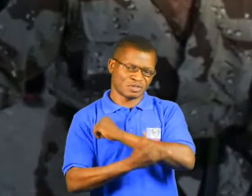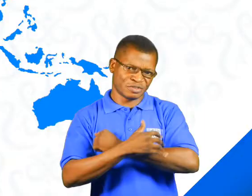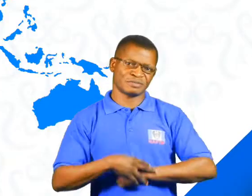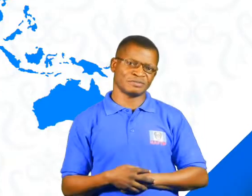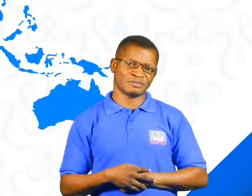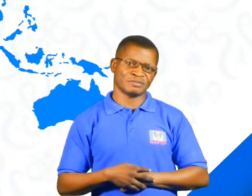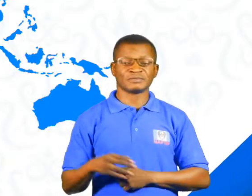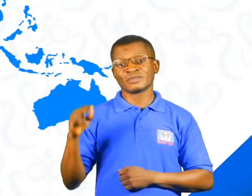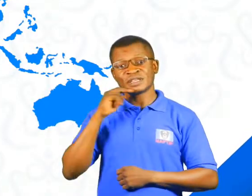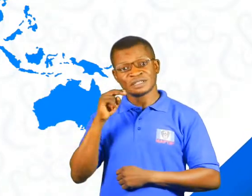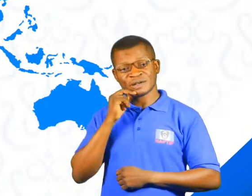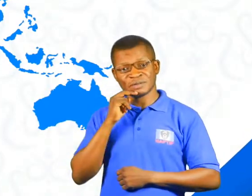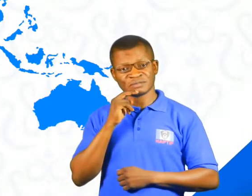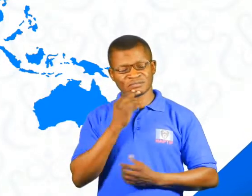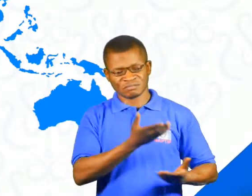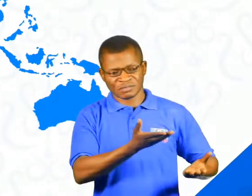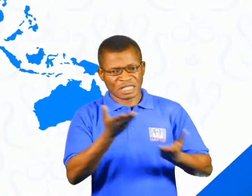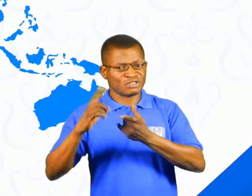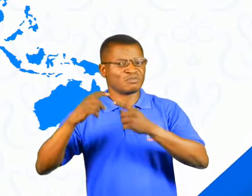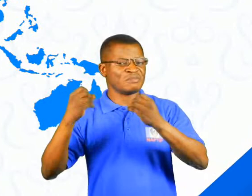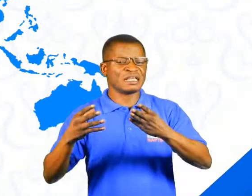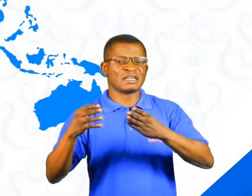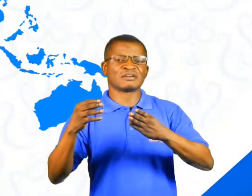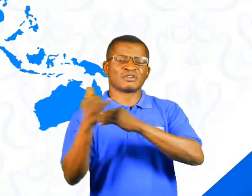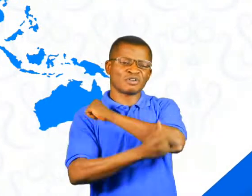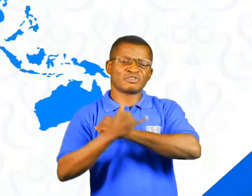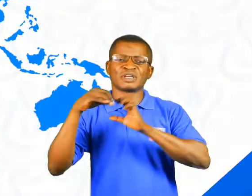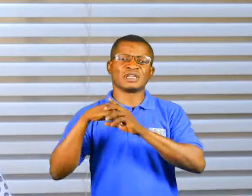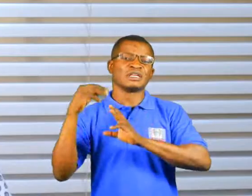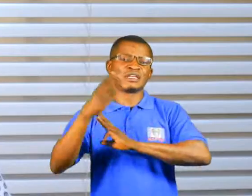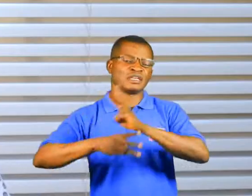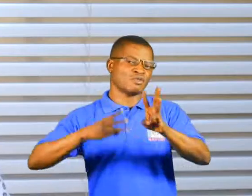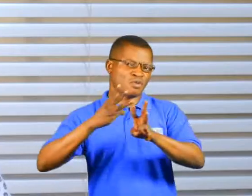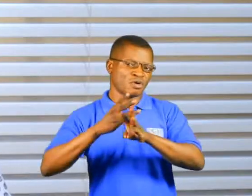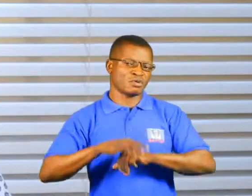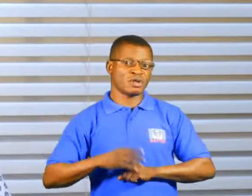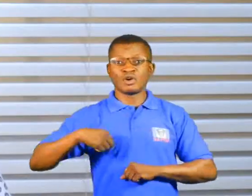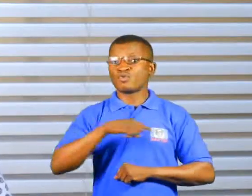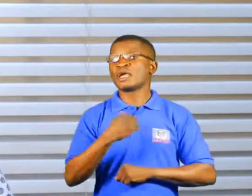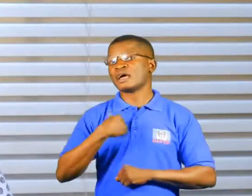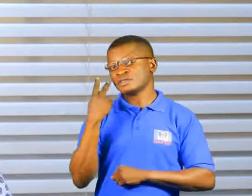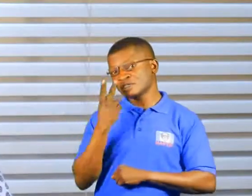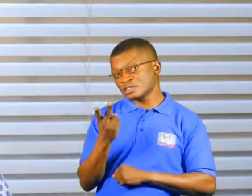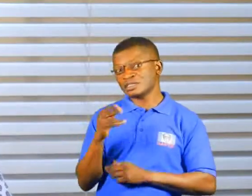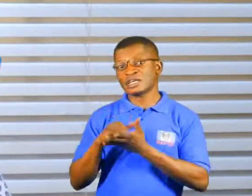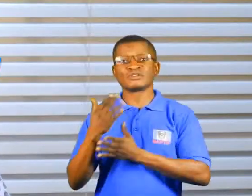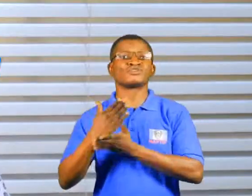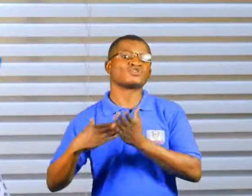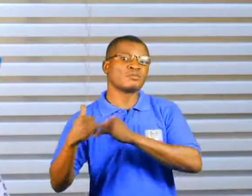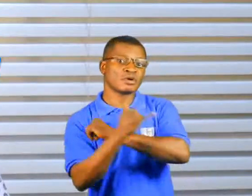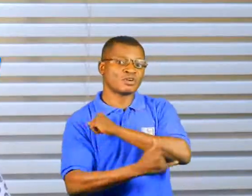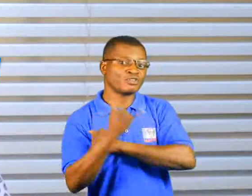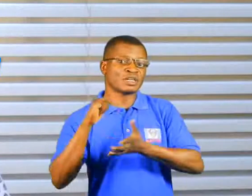countries. Nigerians are trafficked to many countries of the world. We have seen that